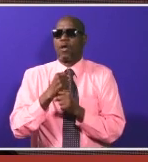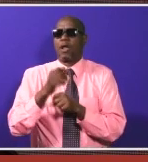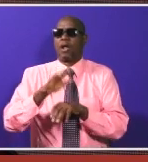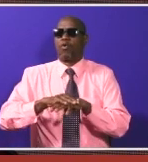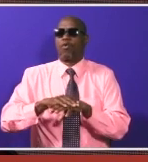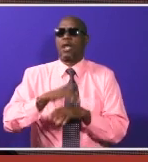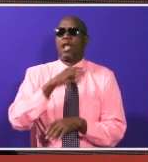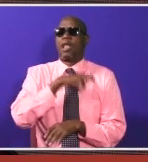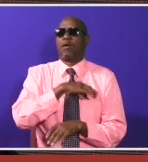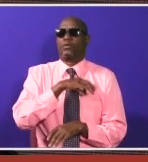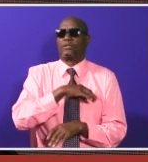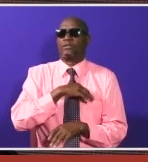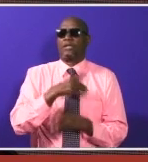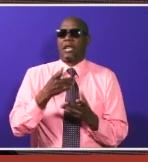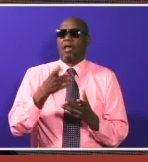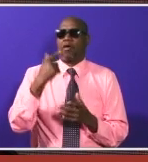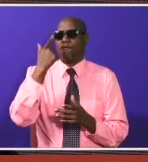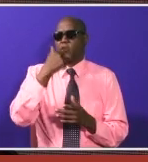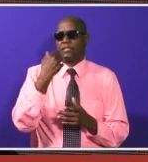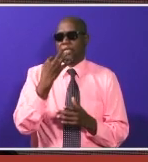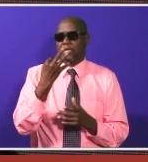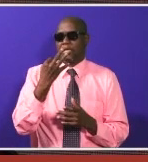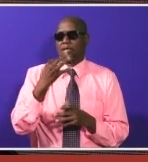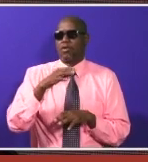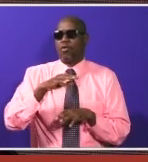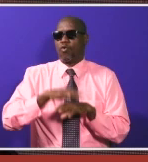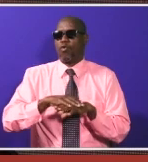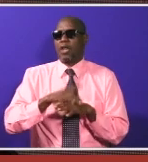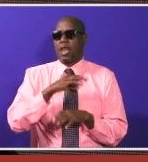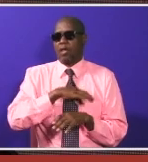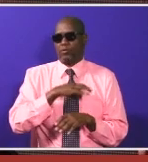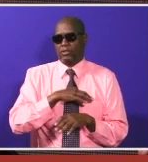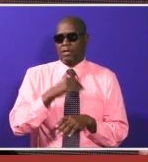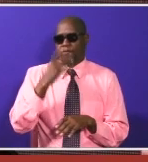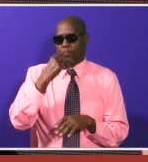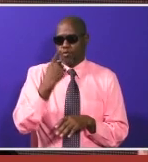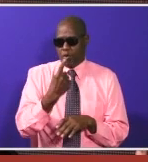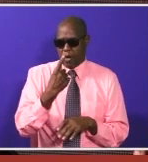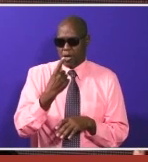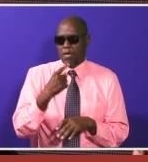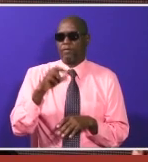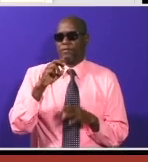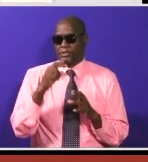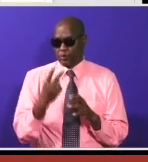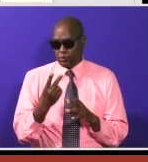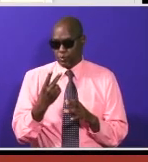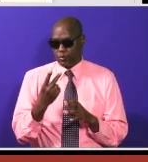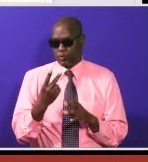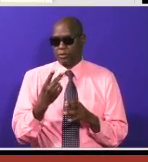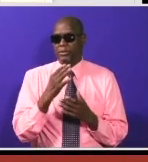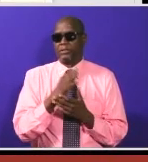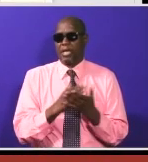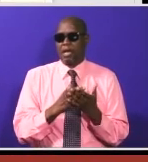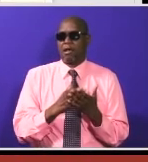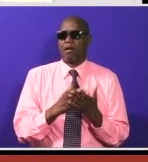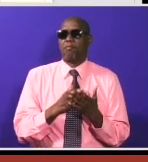allowances. In fact, we are on phase three of the allowances now. We've done phase one, where we identified the allowances. Phase two, some of the allowances we gave advice.